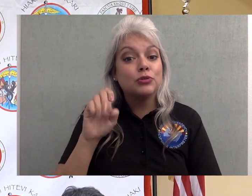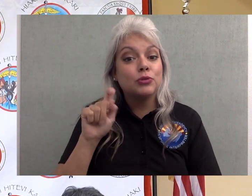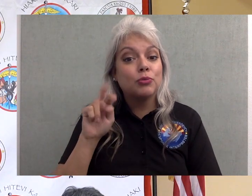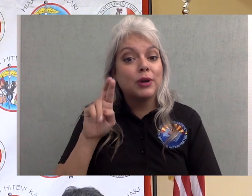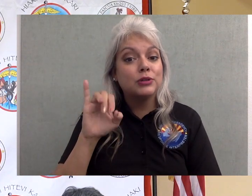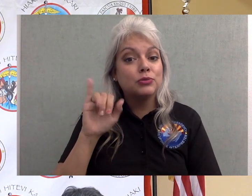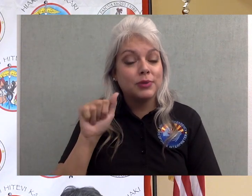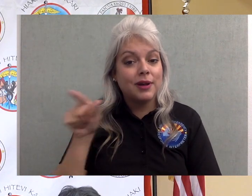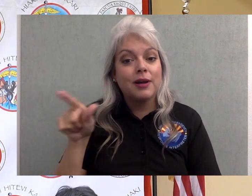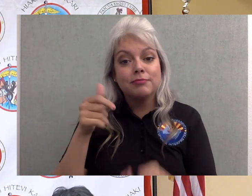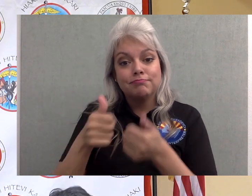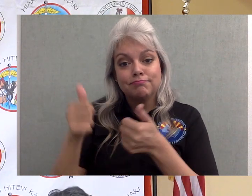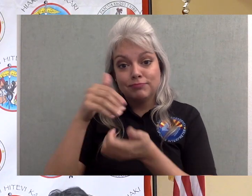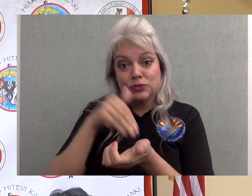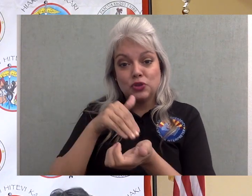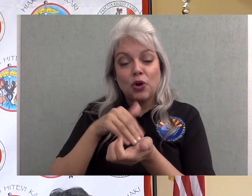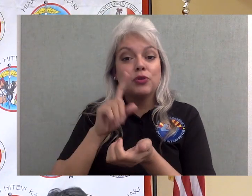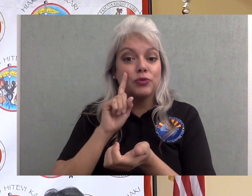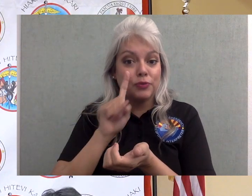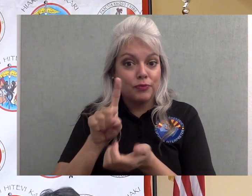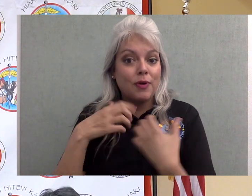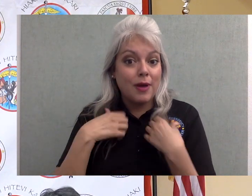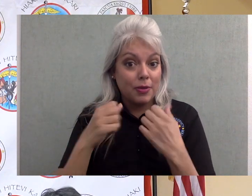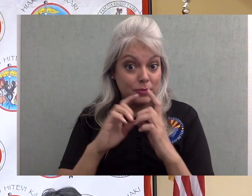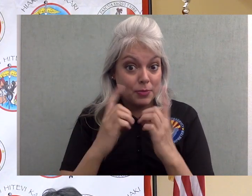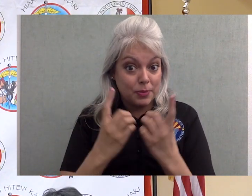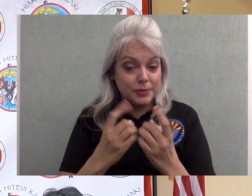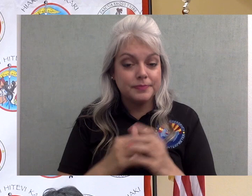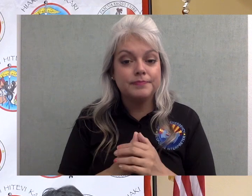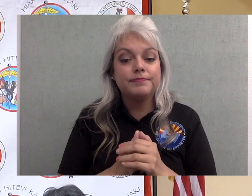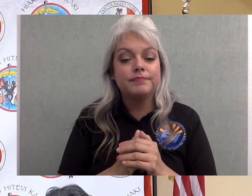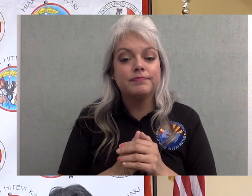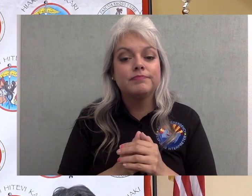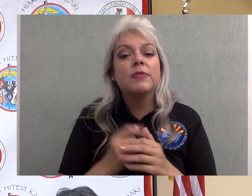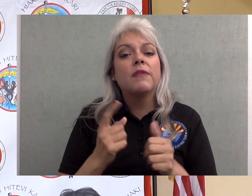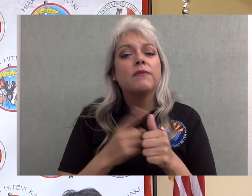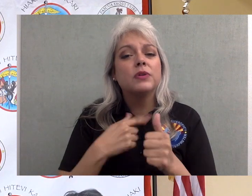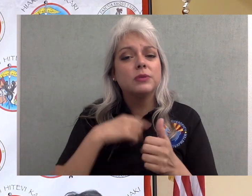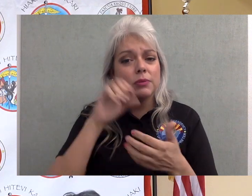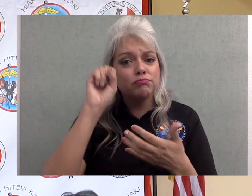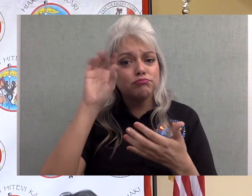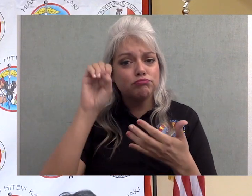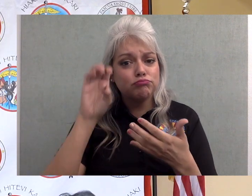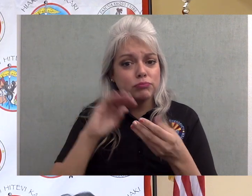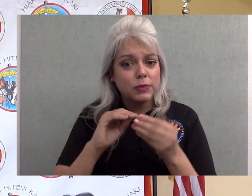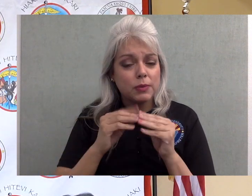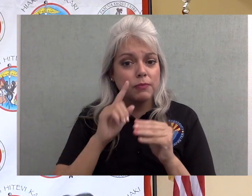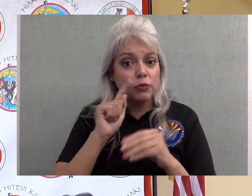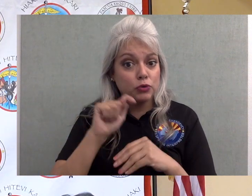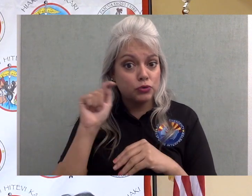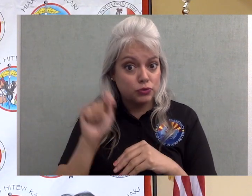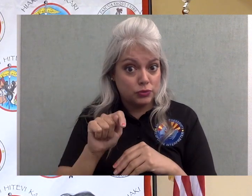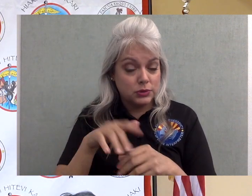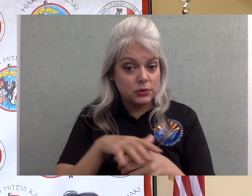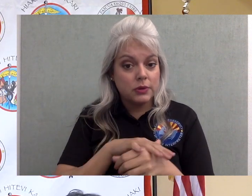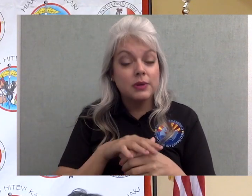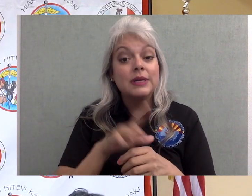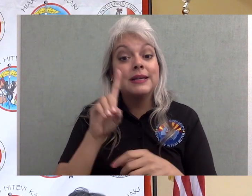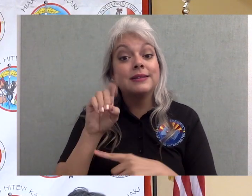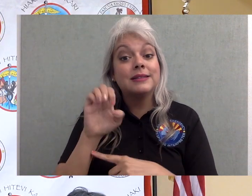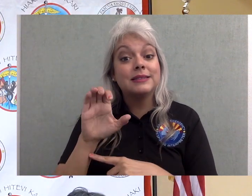like to start off and read some statistics from the Tucson area. A reporting date of December